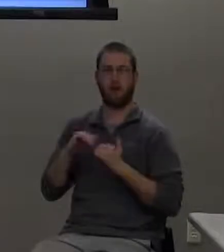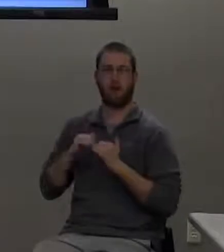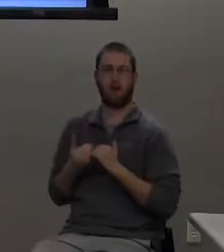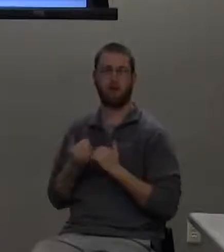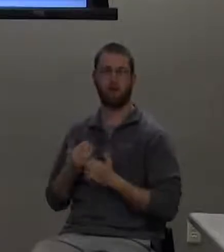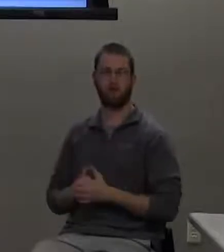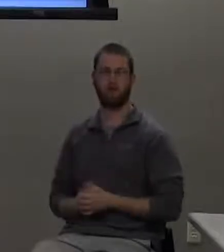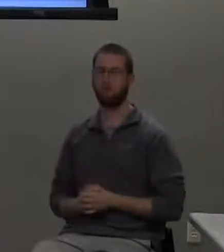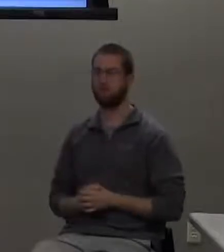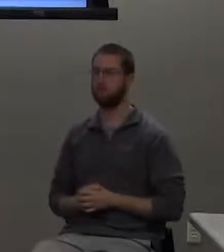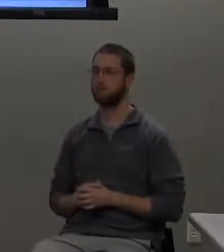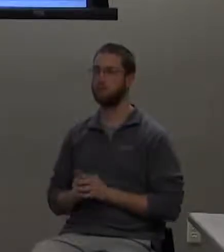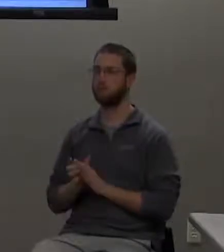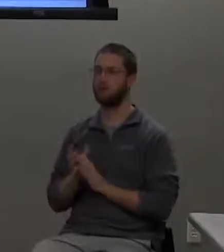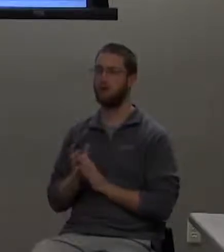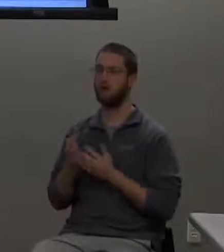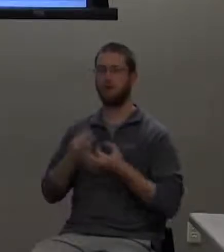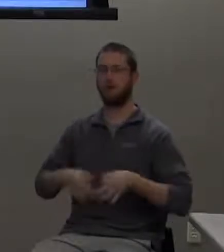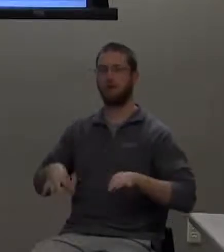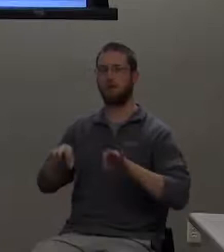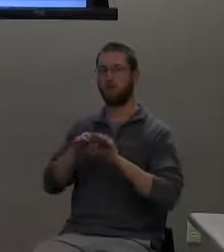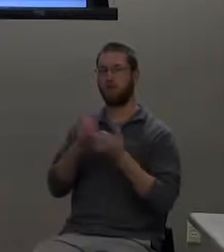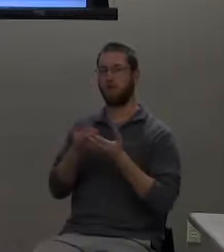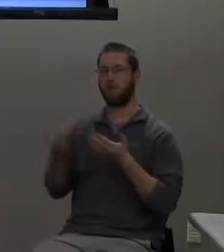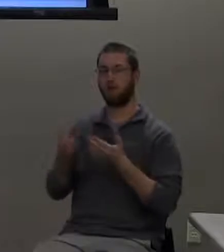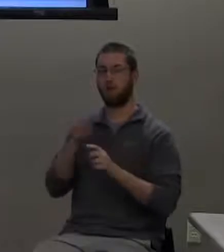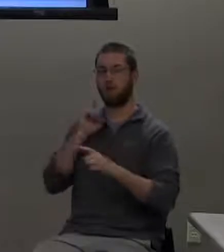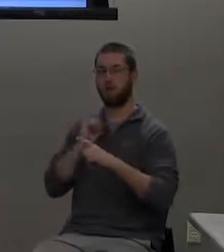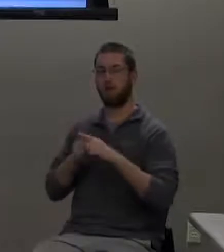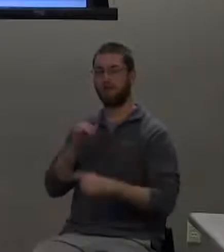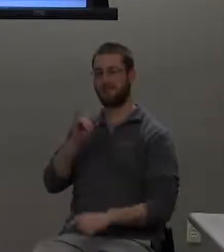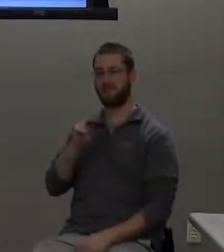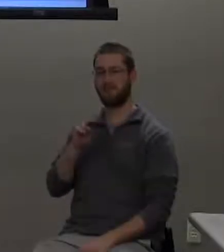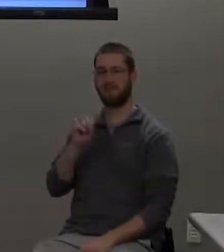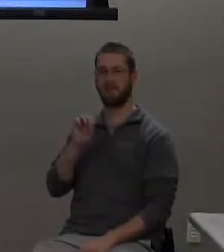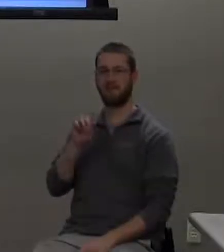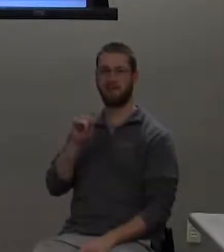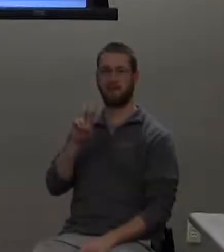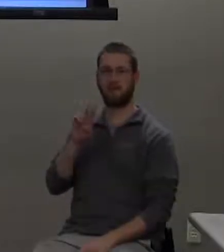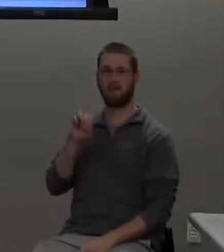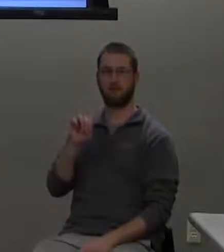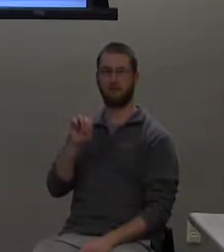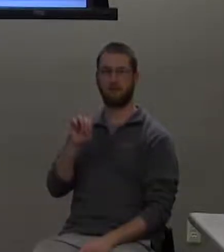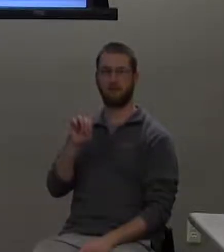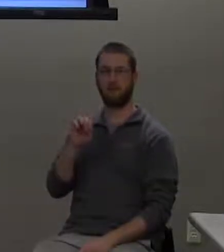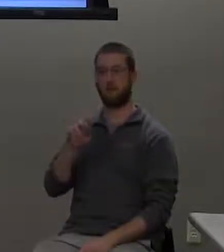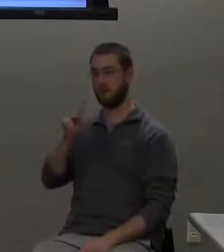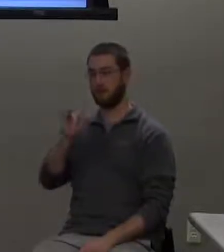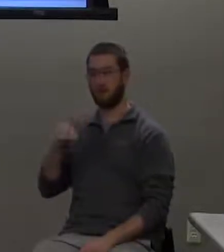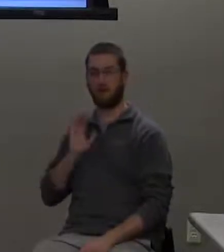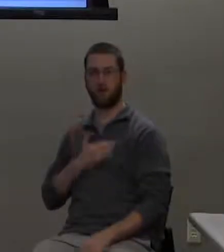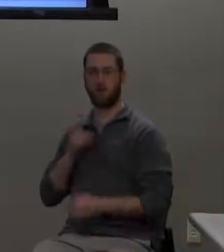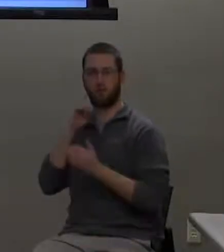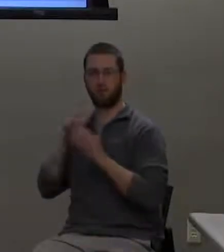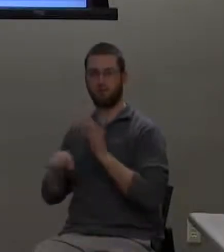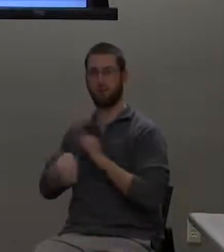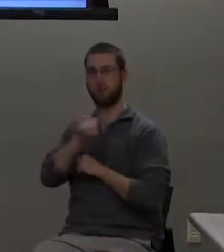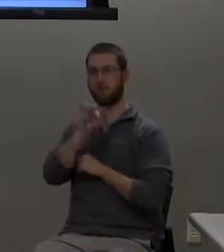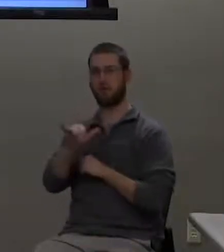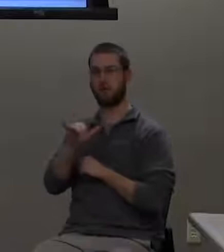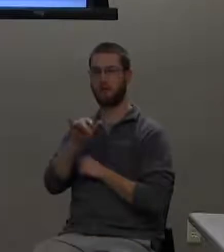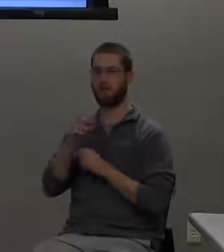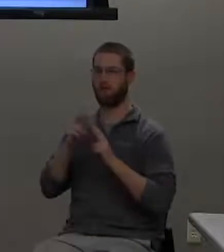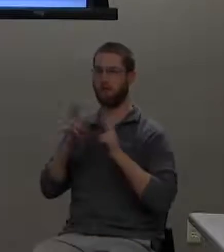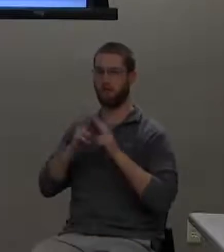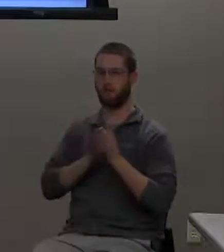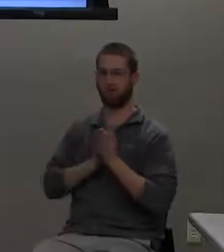things. So incentives is also another asset that we have. In our research, Kentucky is relatively aggressive